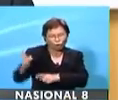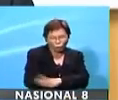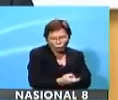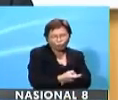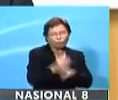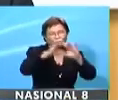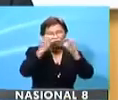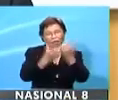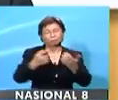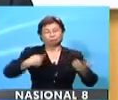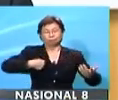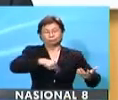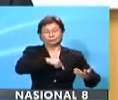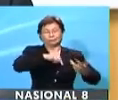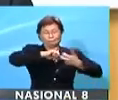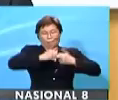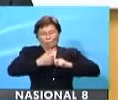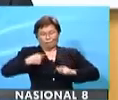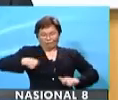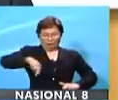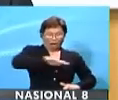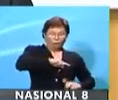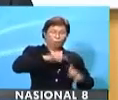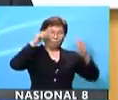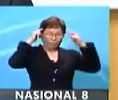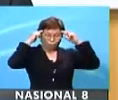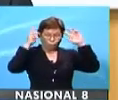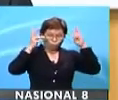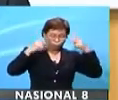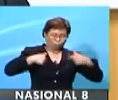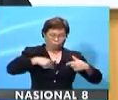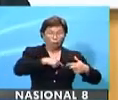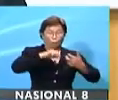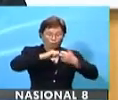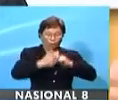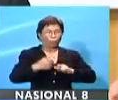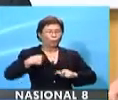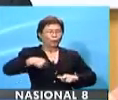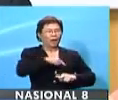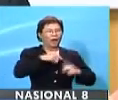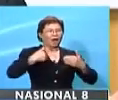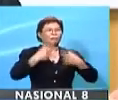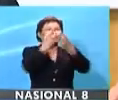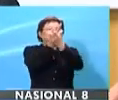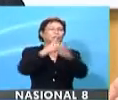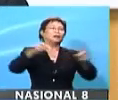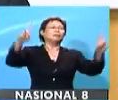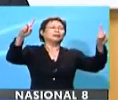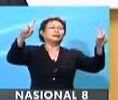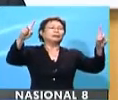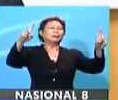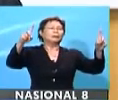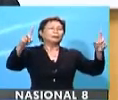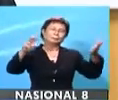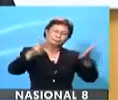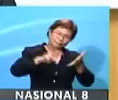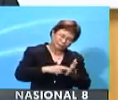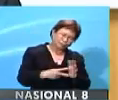Our dilemma is that we have, through the